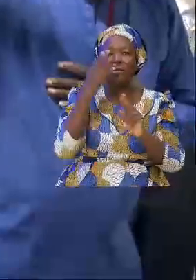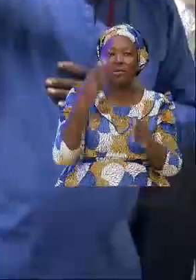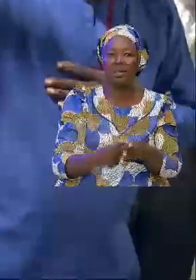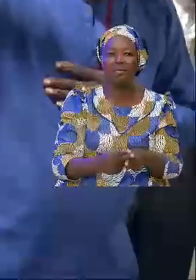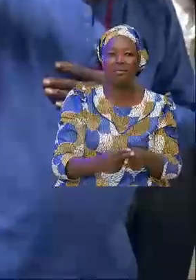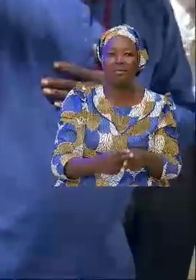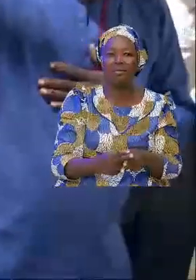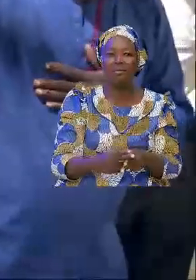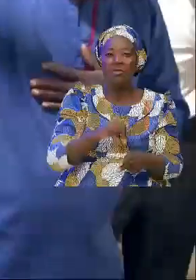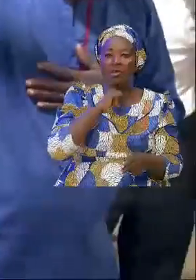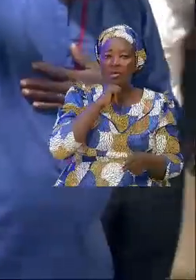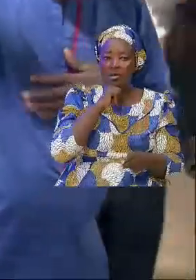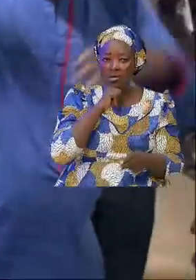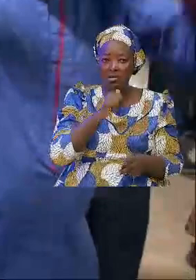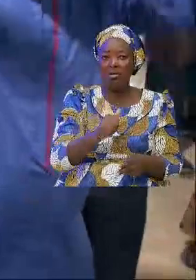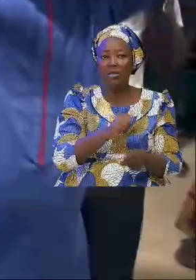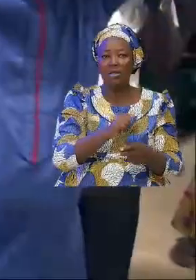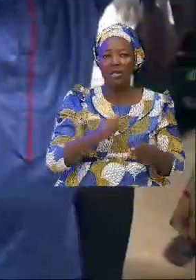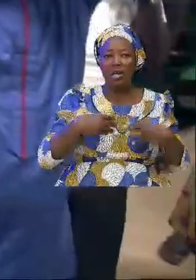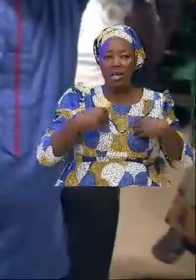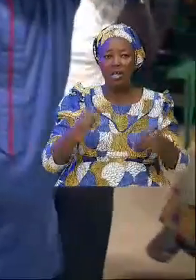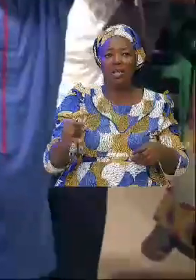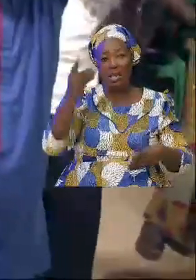Cancer will be healed.